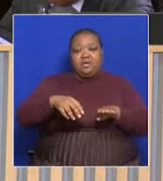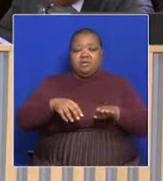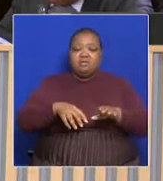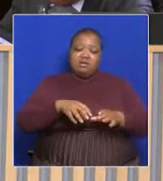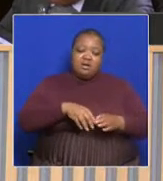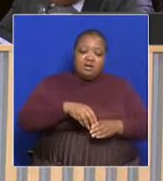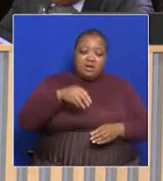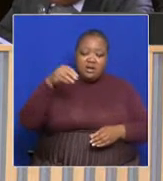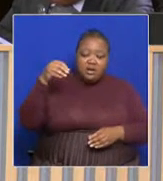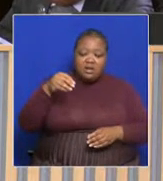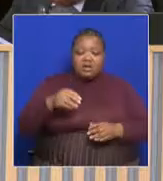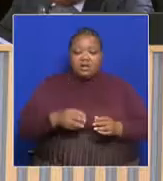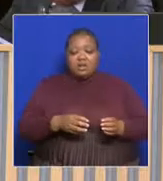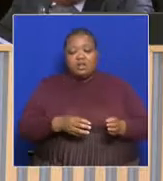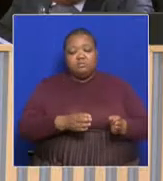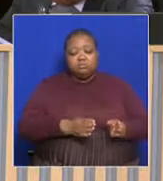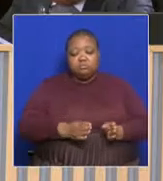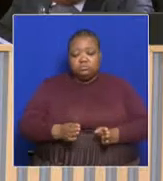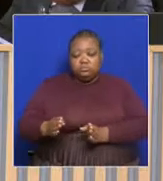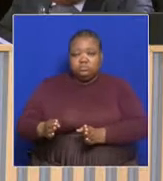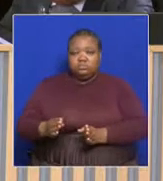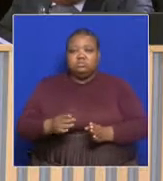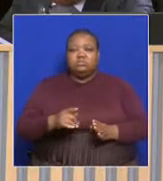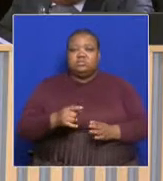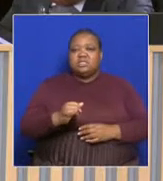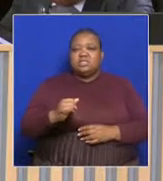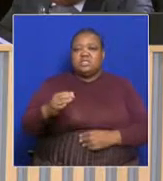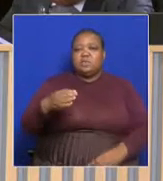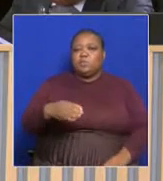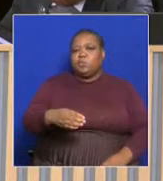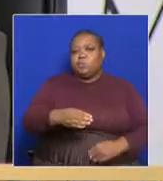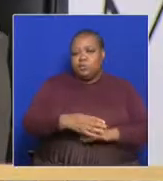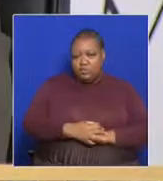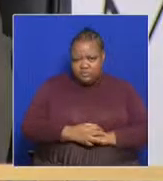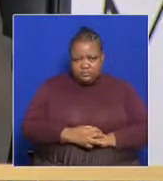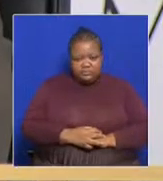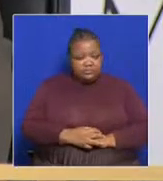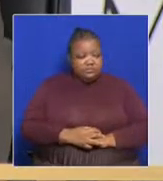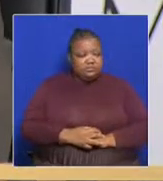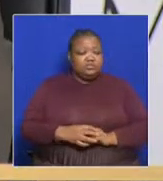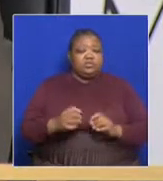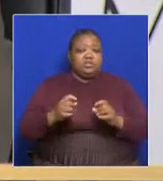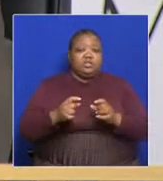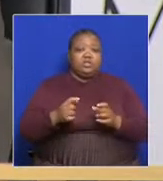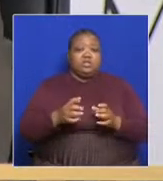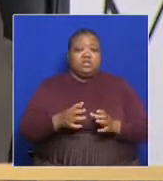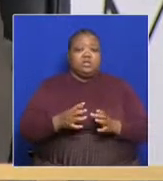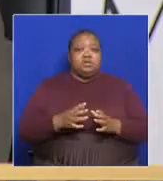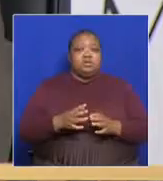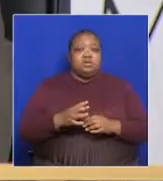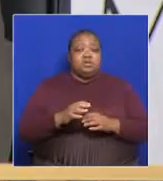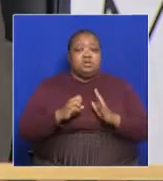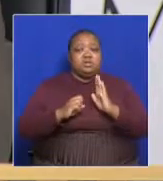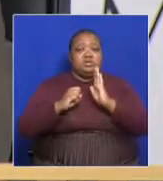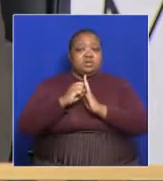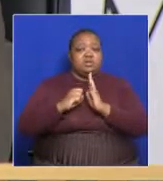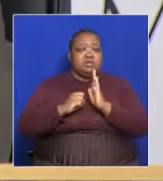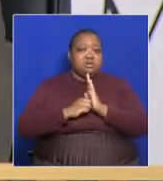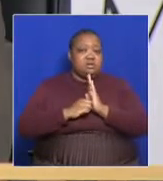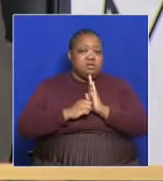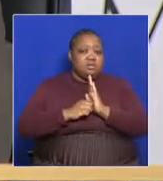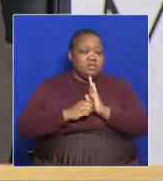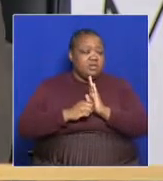them up and they were still there. Commissioner, once again, if you see who took the statement, when I started